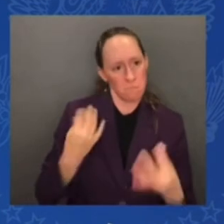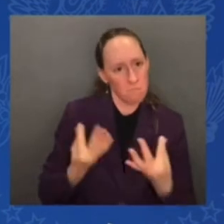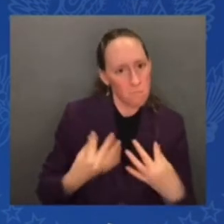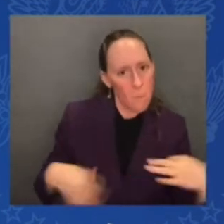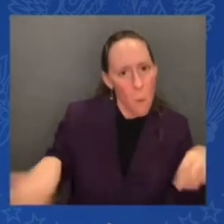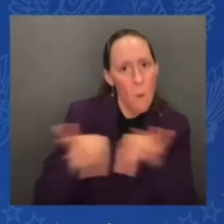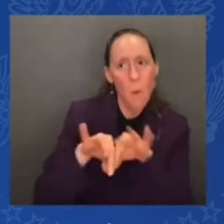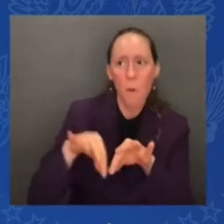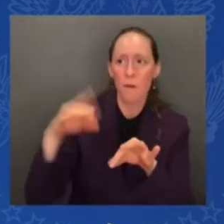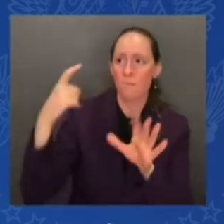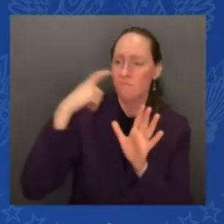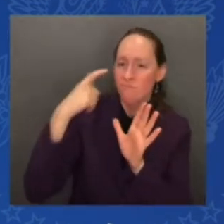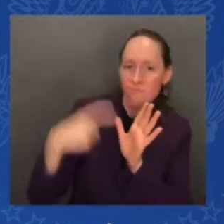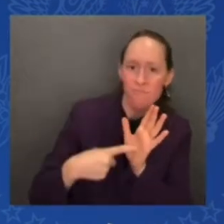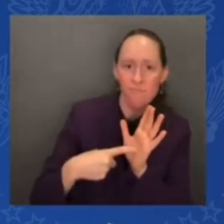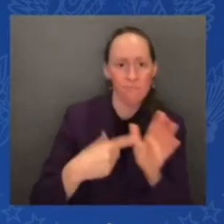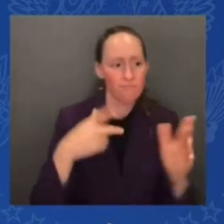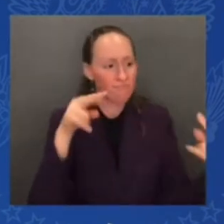but